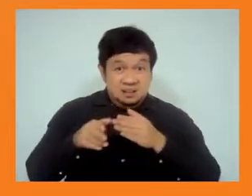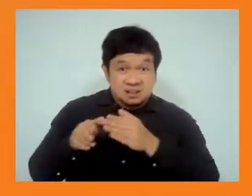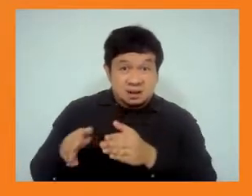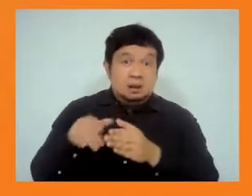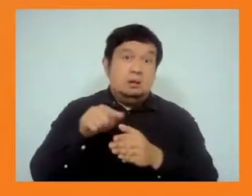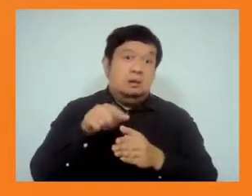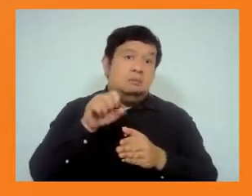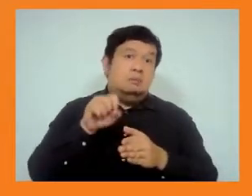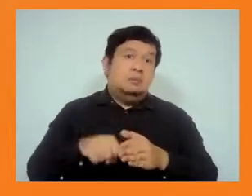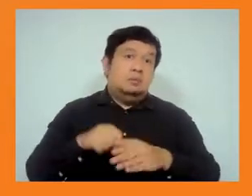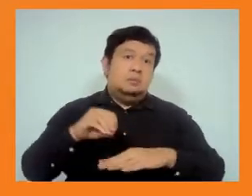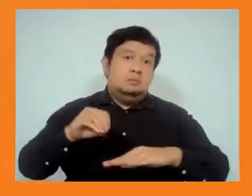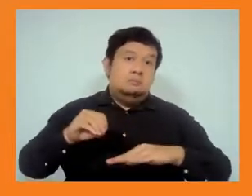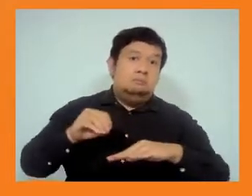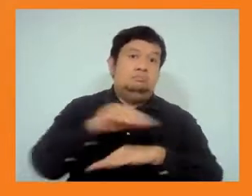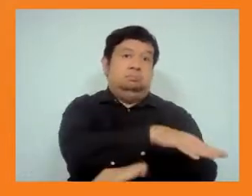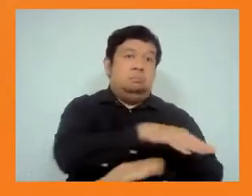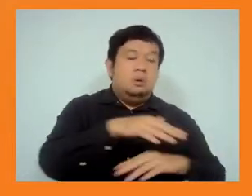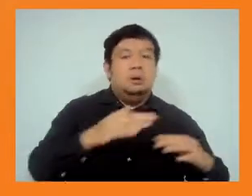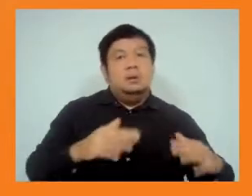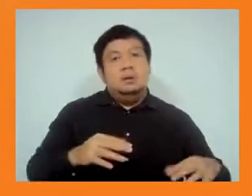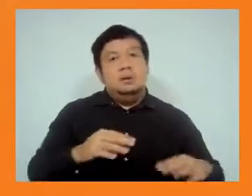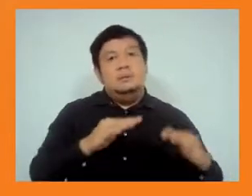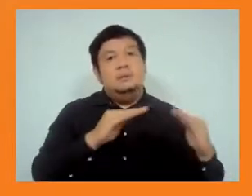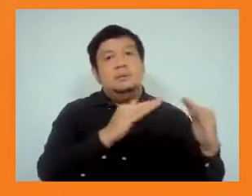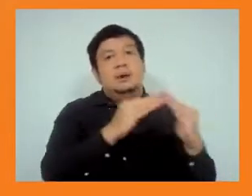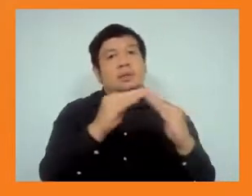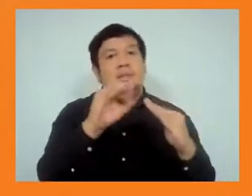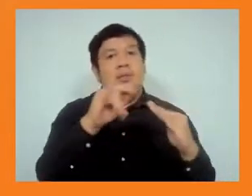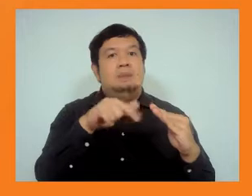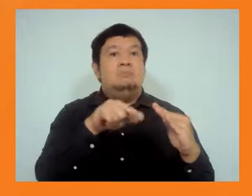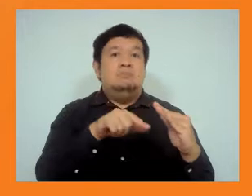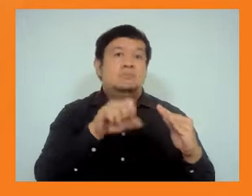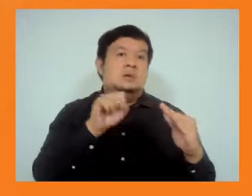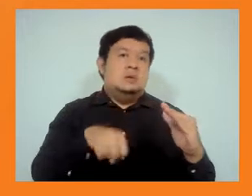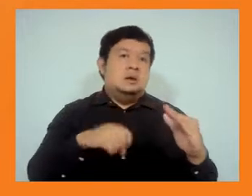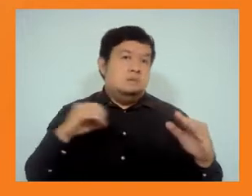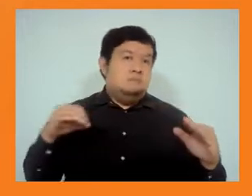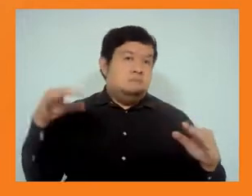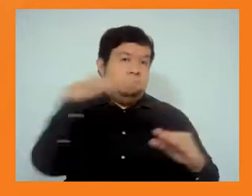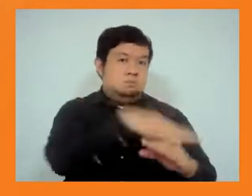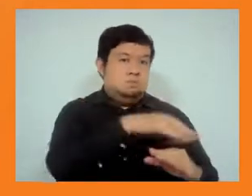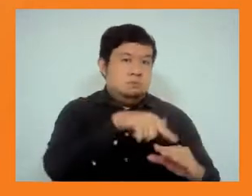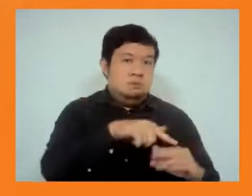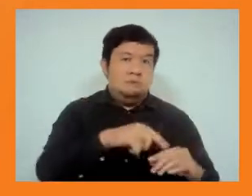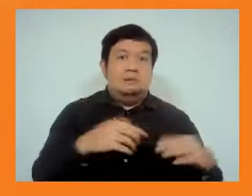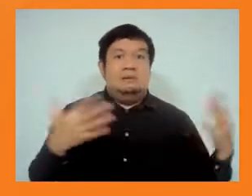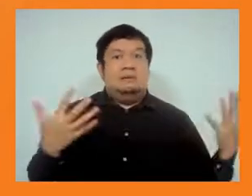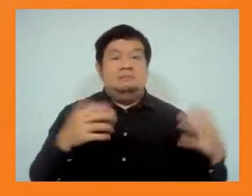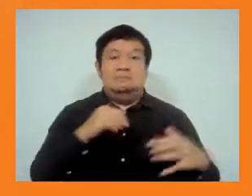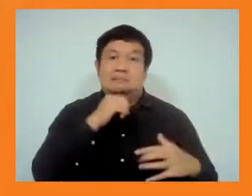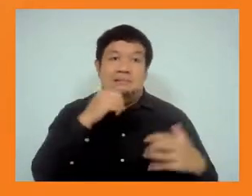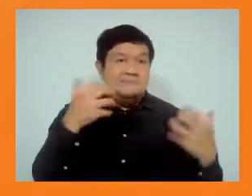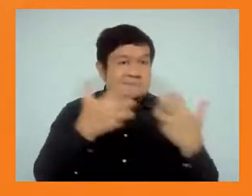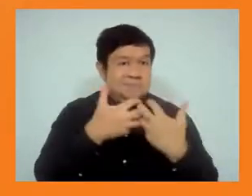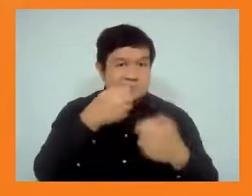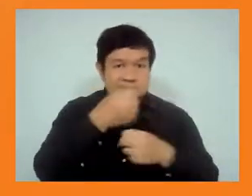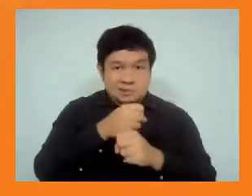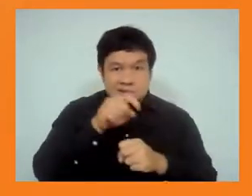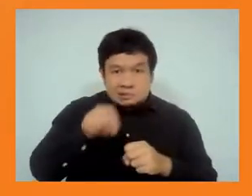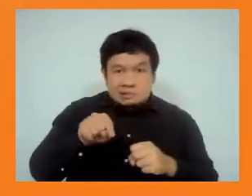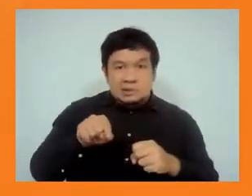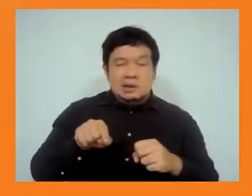Liaquat, Mohammad Alamgir was the third to go down. And the last one was Jahangir Alam. All